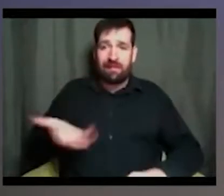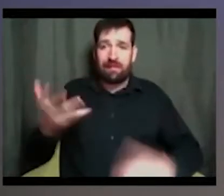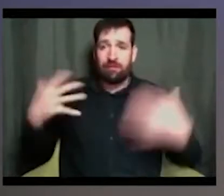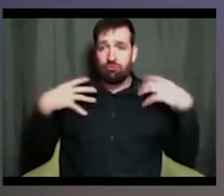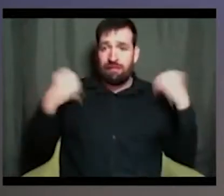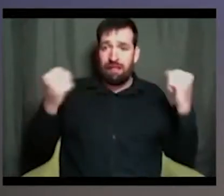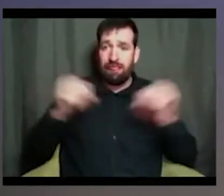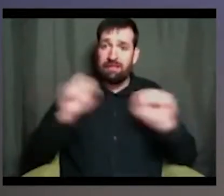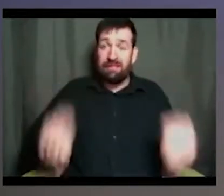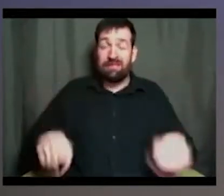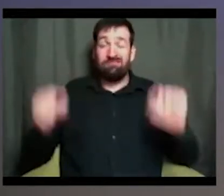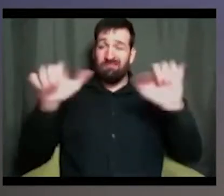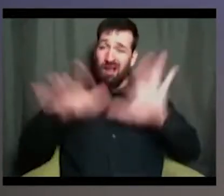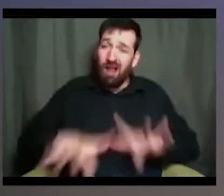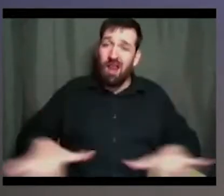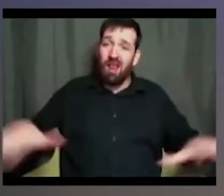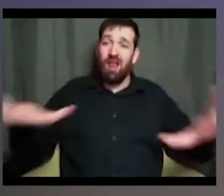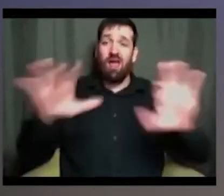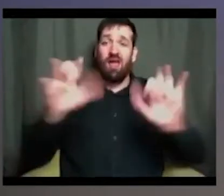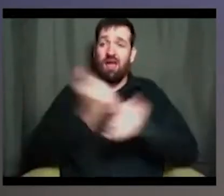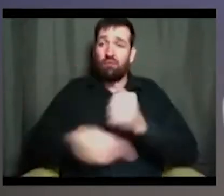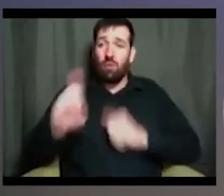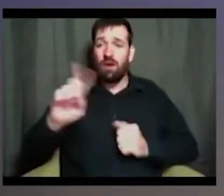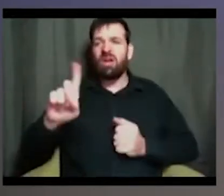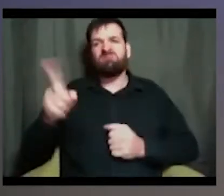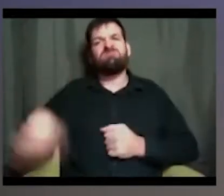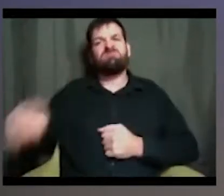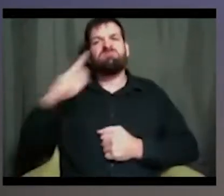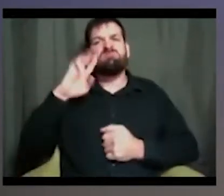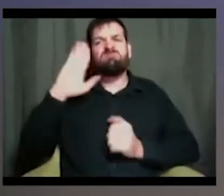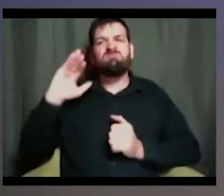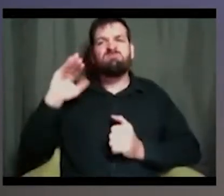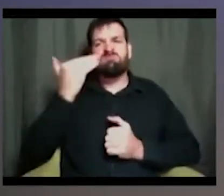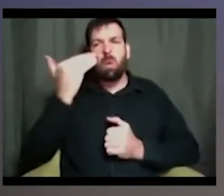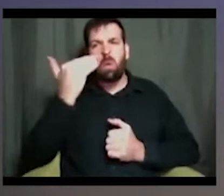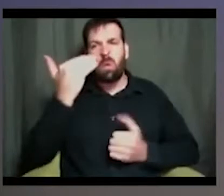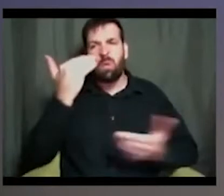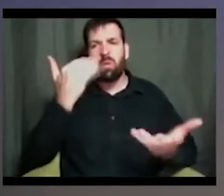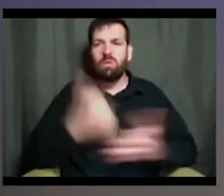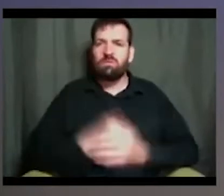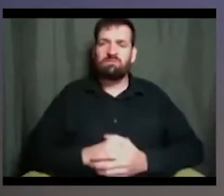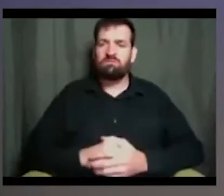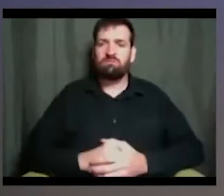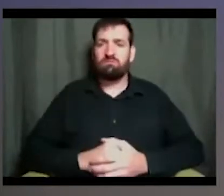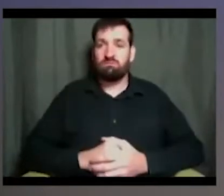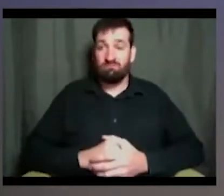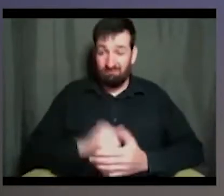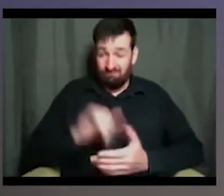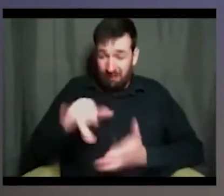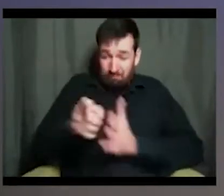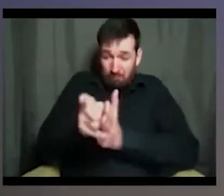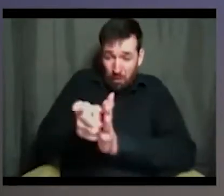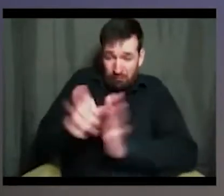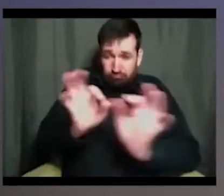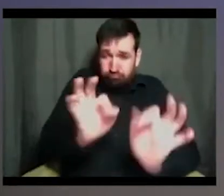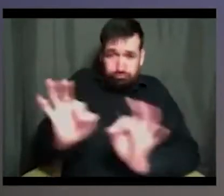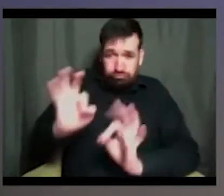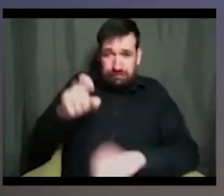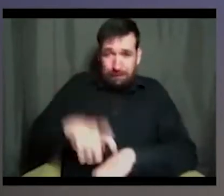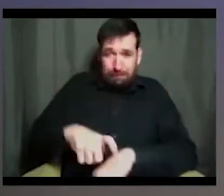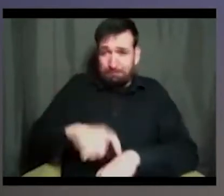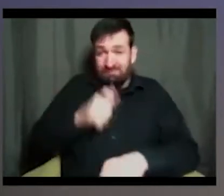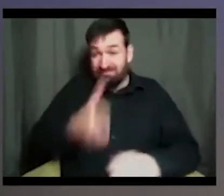everywhere, they understand that, and they know that if it's not right then, right there, the time to do that,